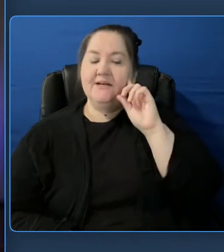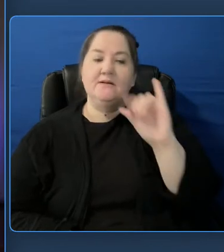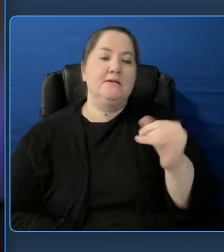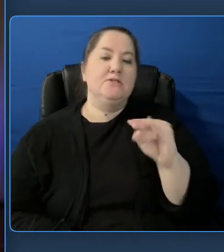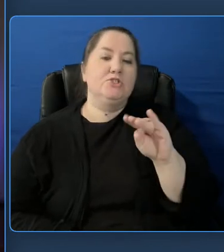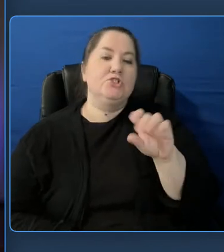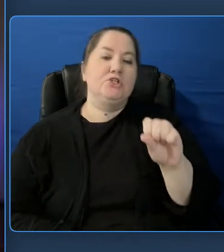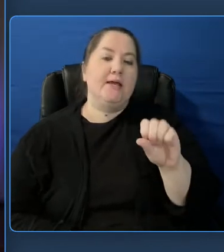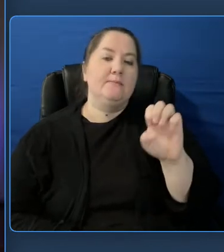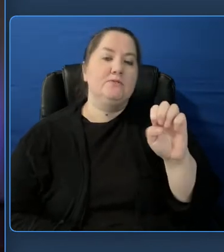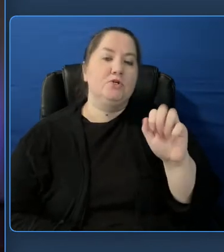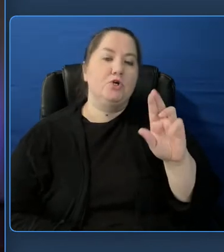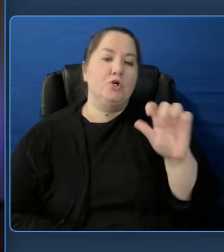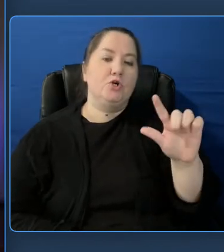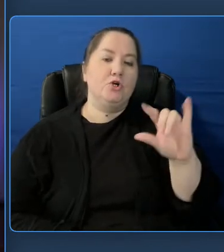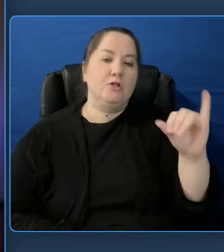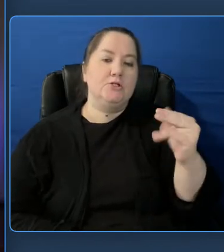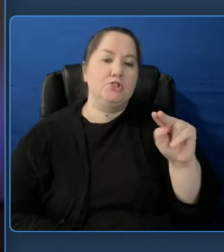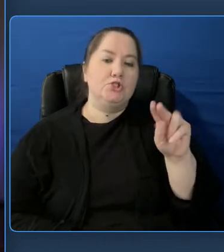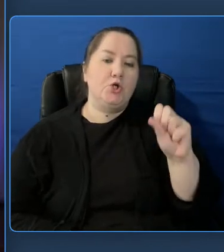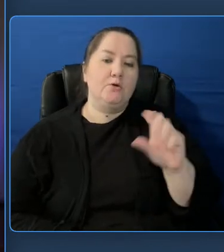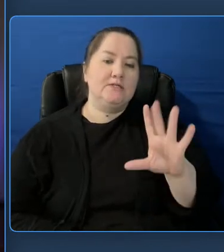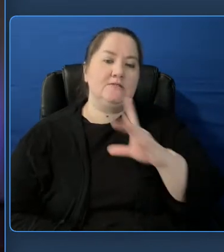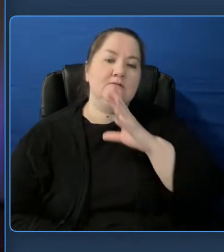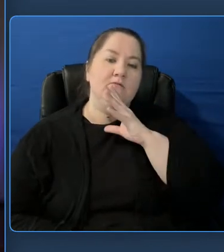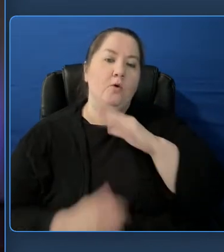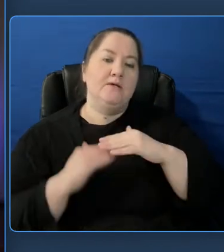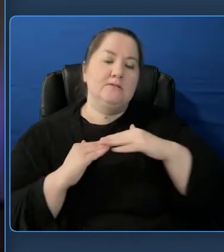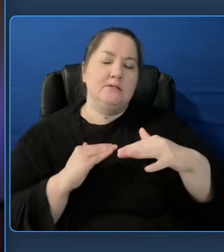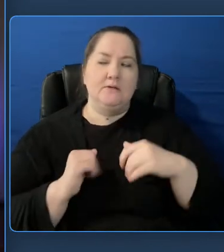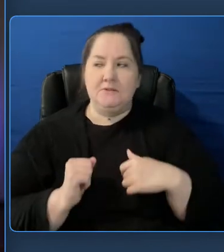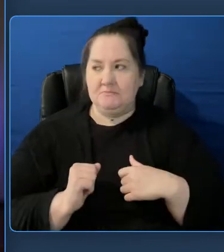Earl Jones, I would do it in a heartbeat. It's probably some legal issues there.